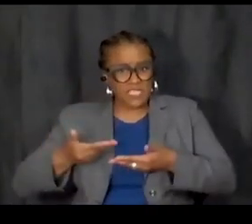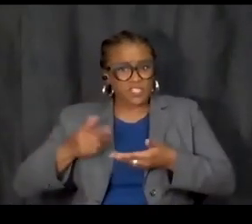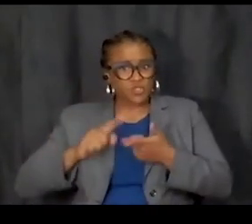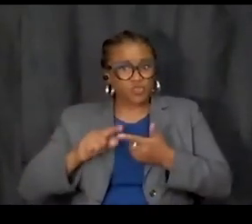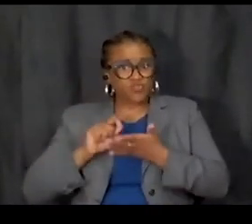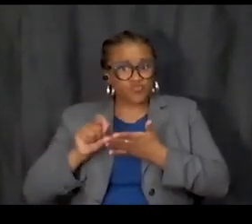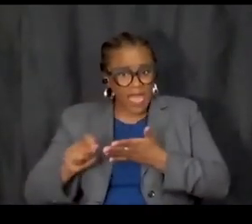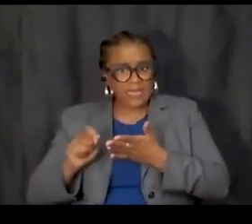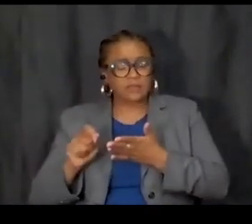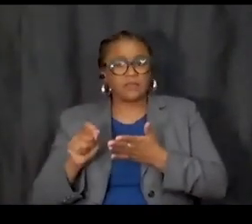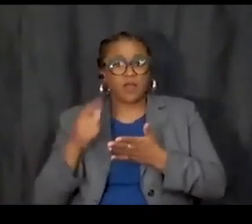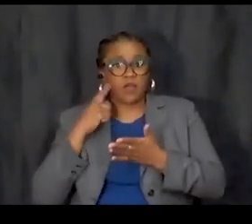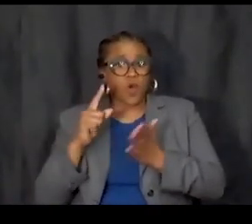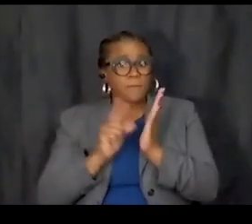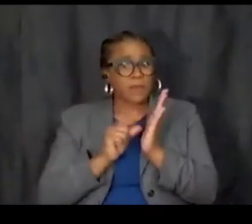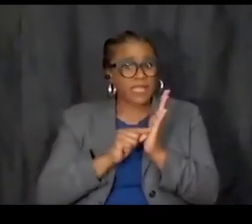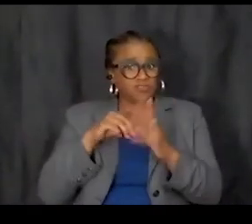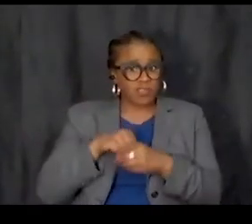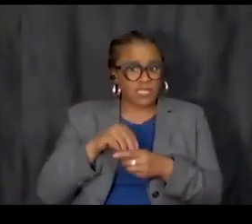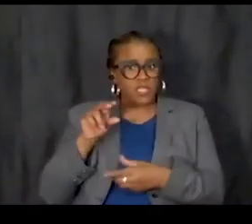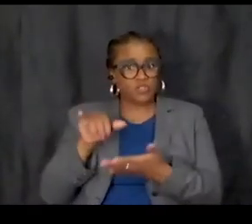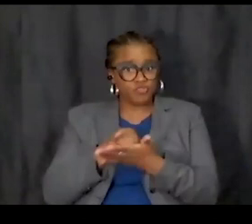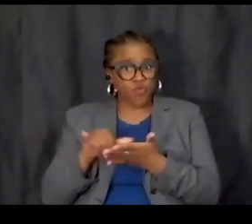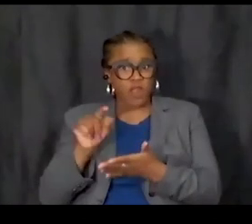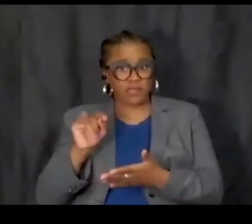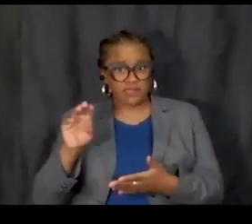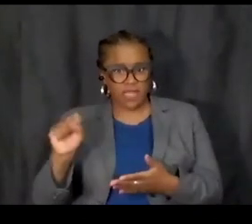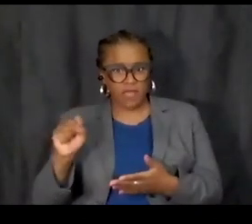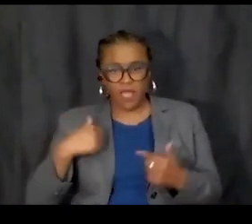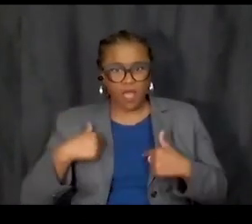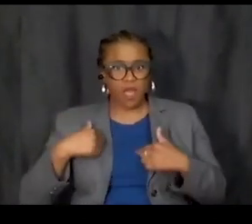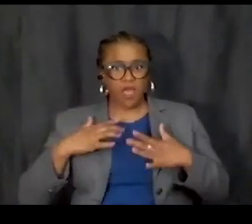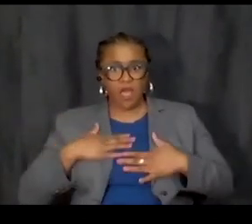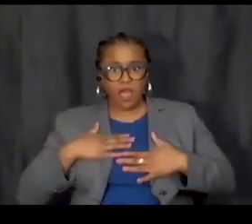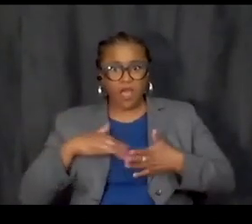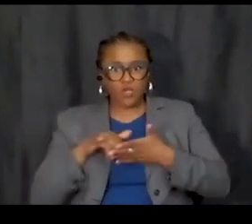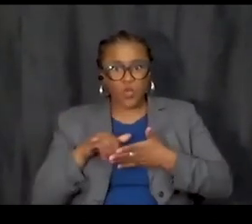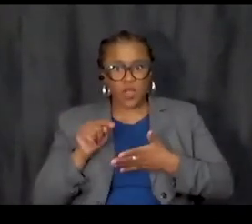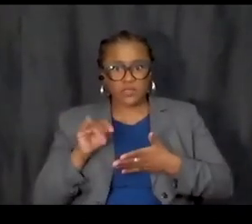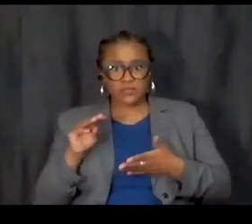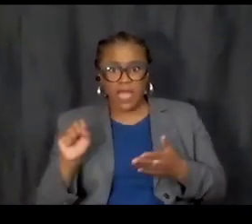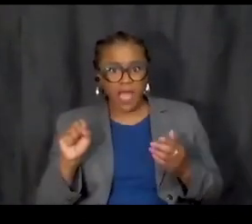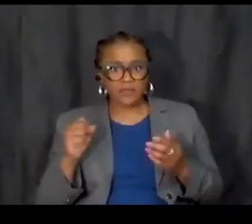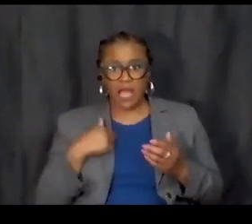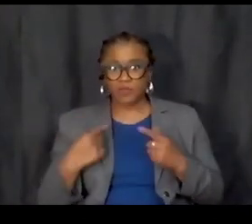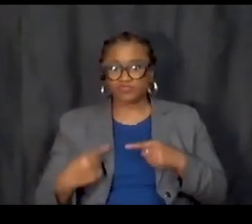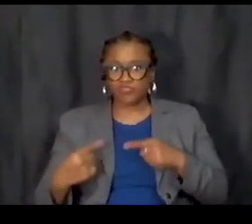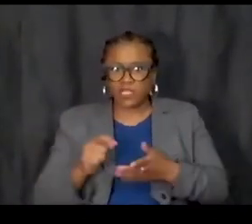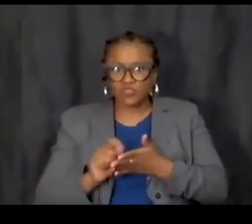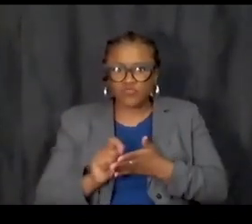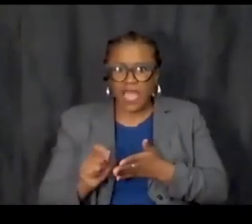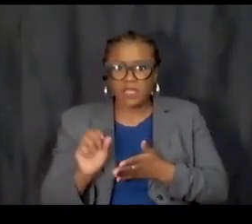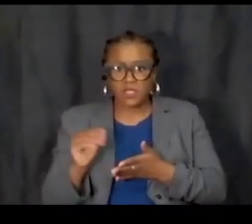God, I get published in the New York Times. I was struggling to write. And so I was out in South Central LA going